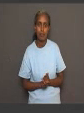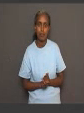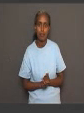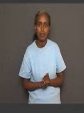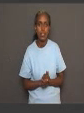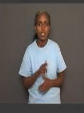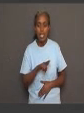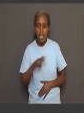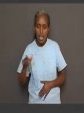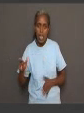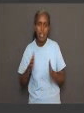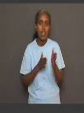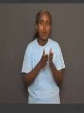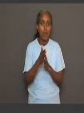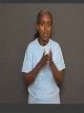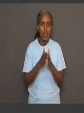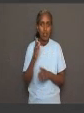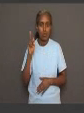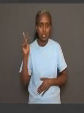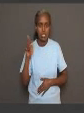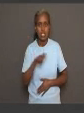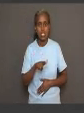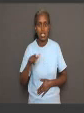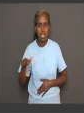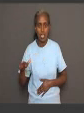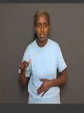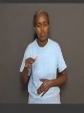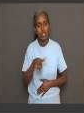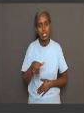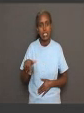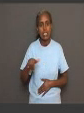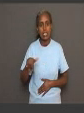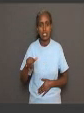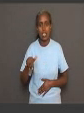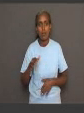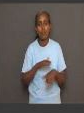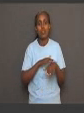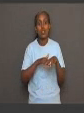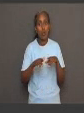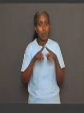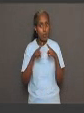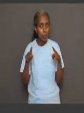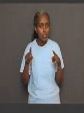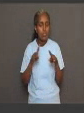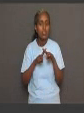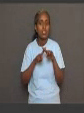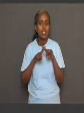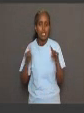A line parallel to this line will have the same slope, but a